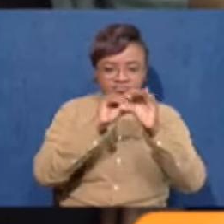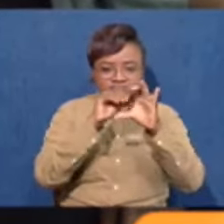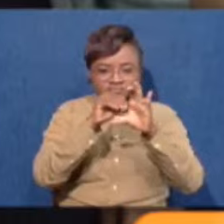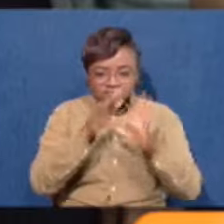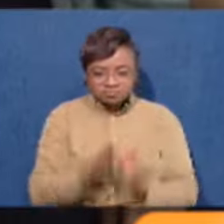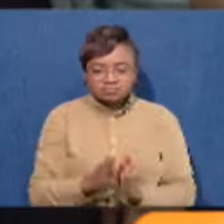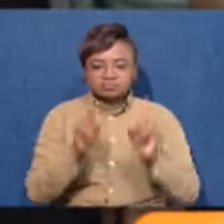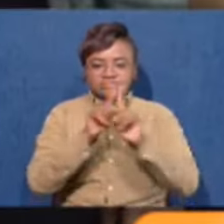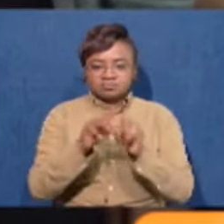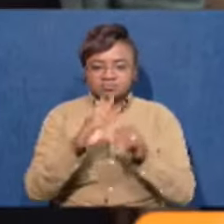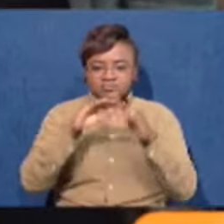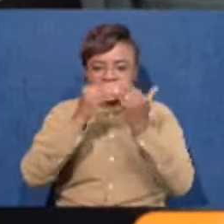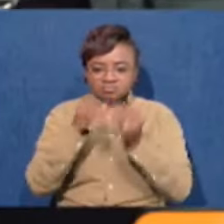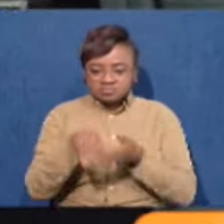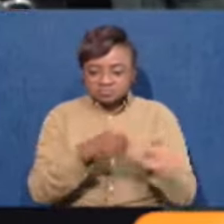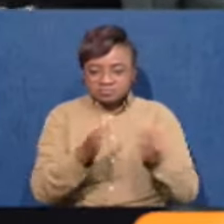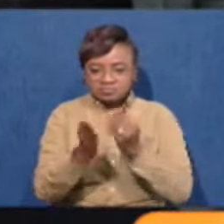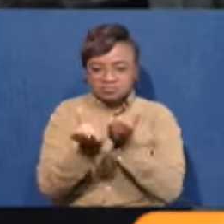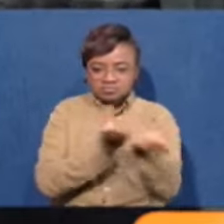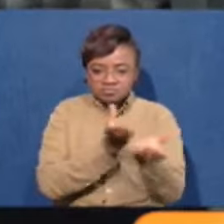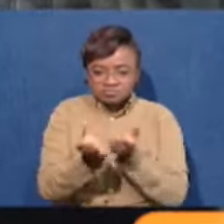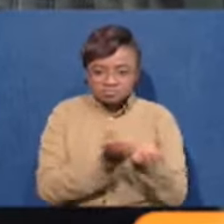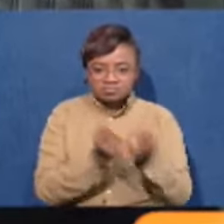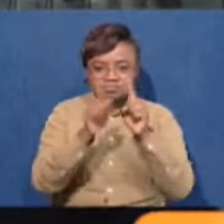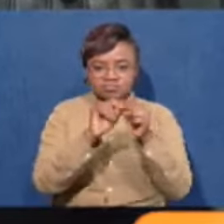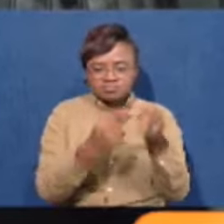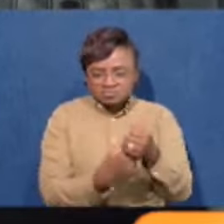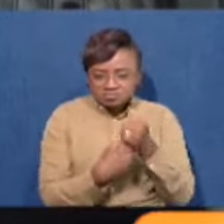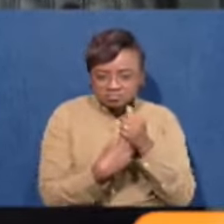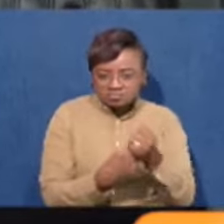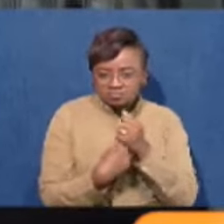for trade and partnership, and significantly boost our tourism and hospitality sector.